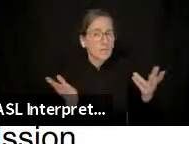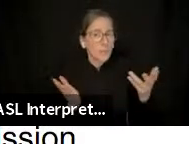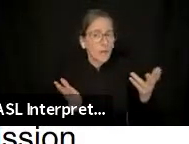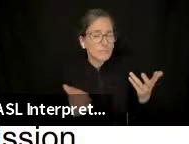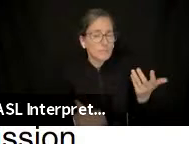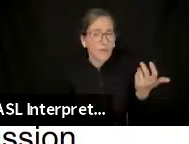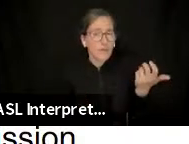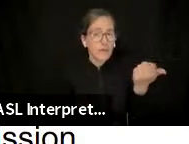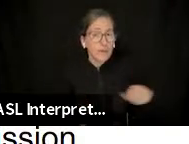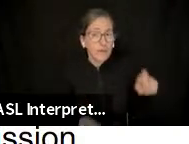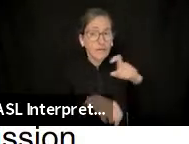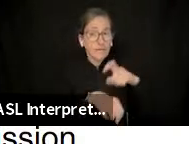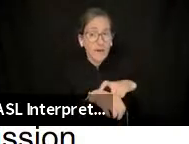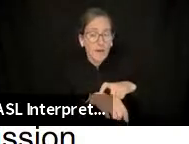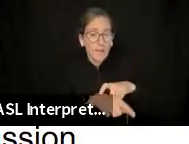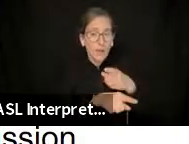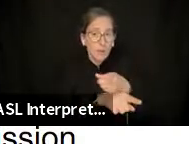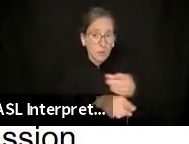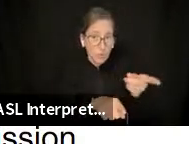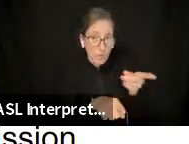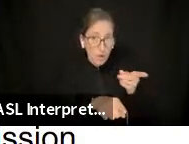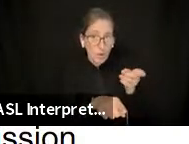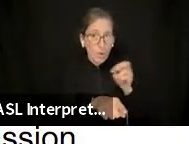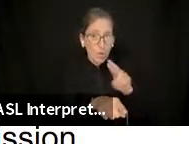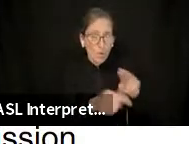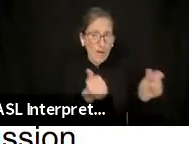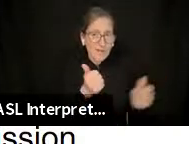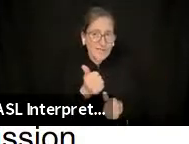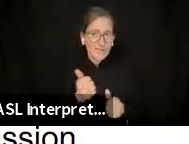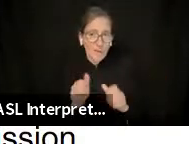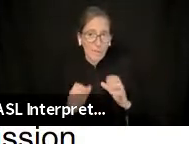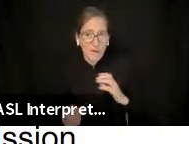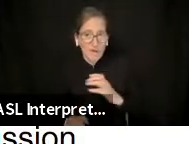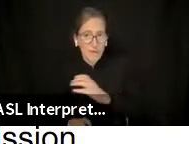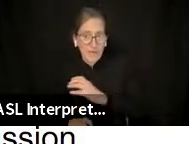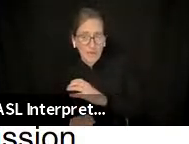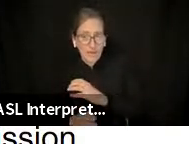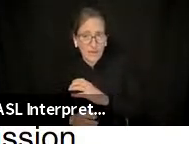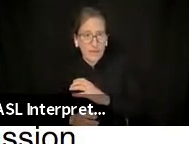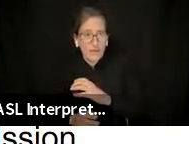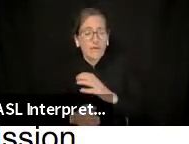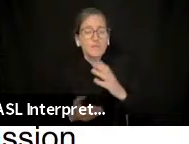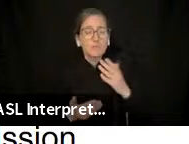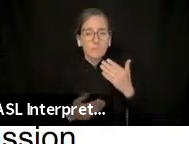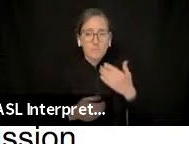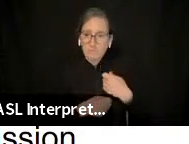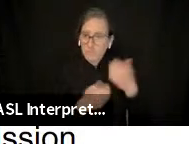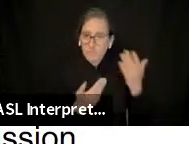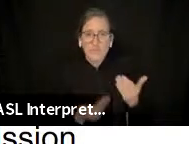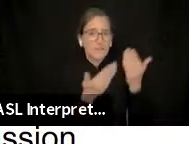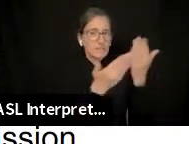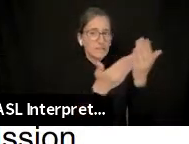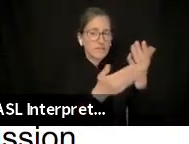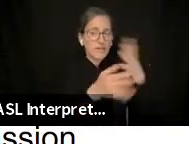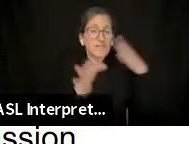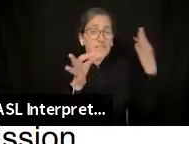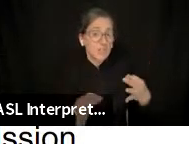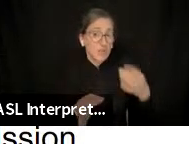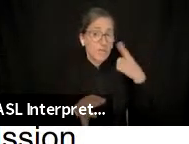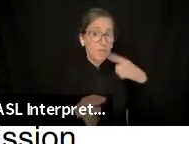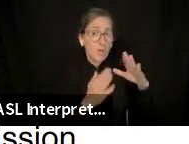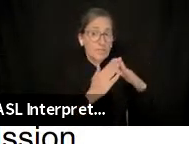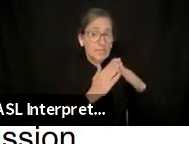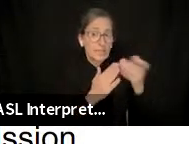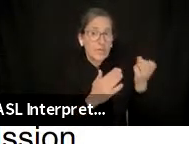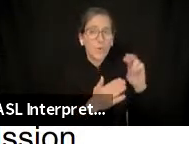anytime you or a subcommittee makes a decision for the city or a recommendation, the public meeting law applies